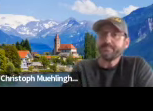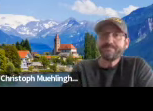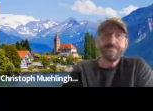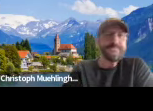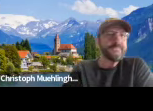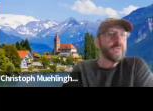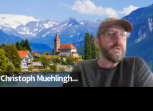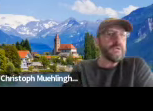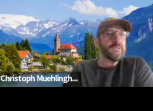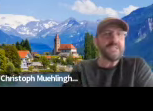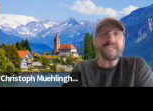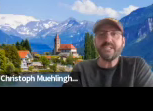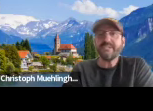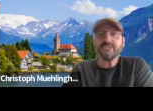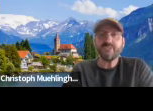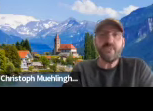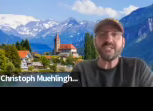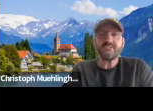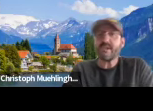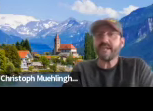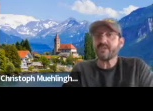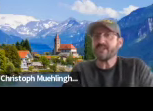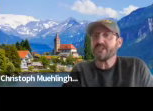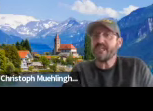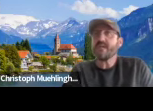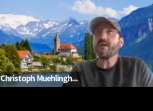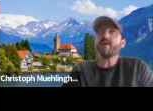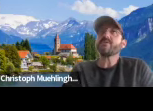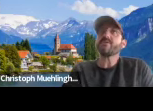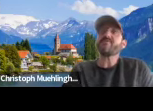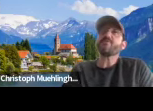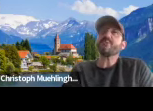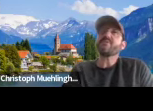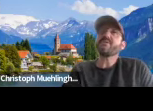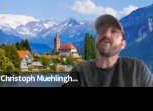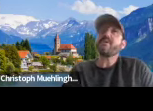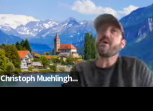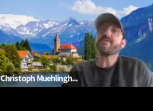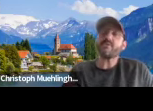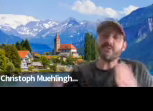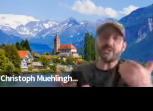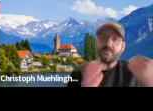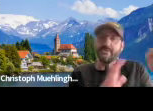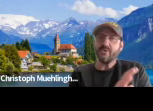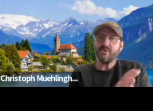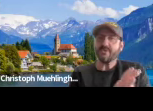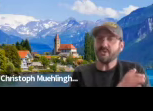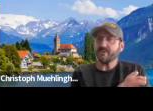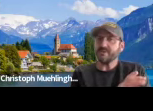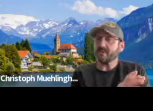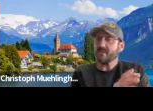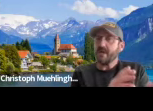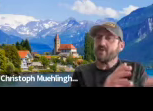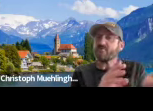adrenaline. So that's an interesting place where you actually can see the difference between the endocrine system and the nervous